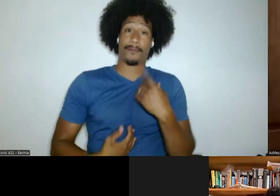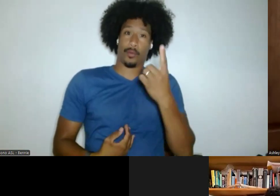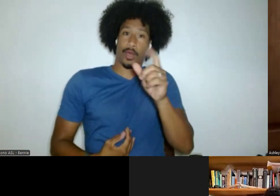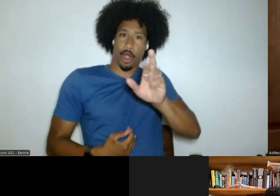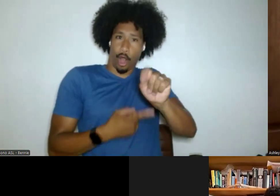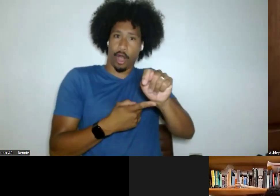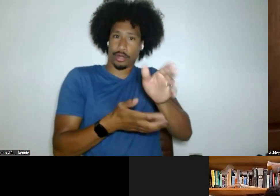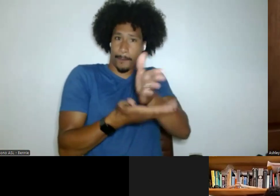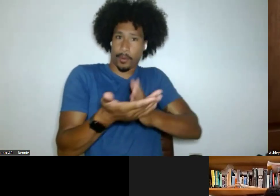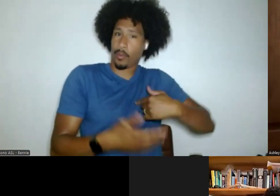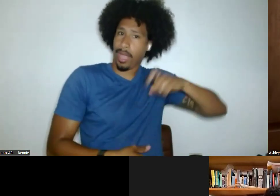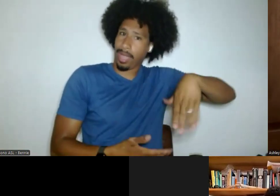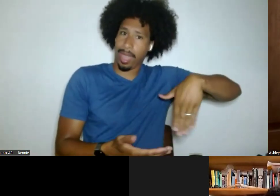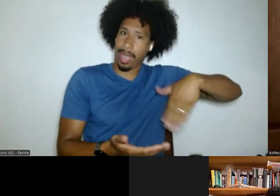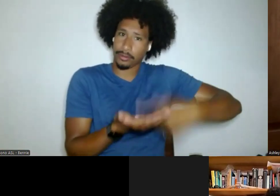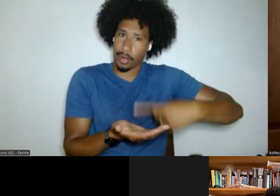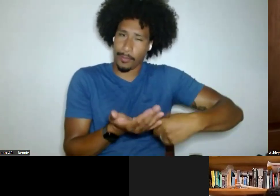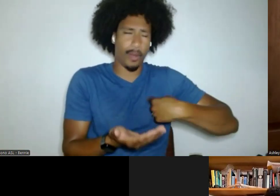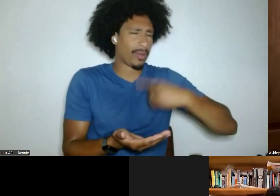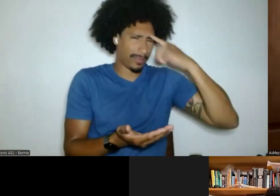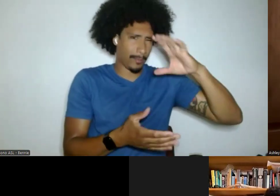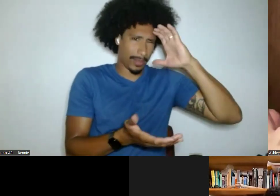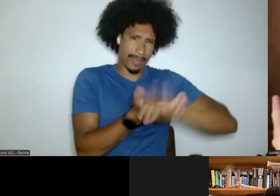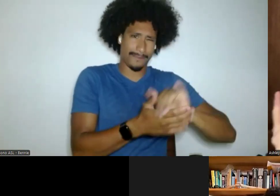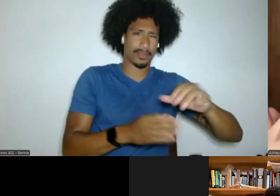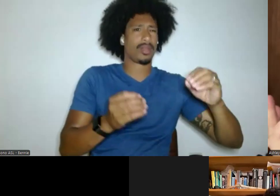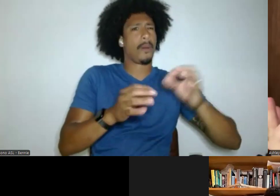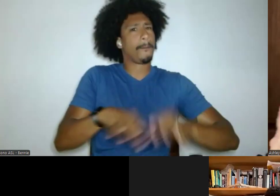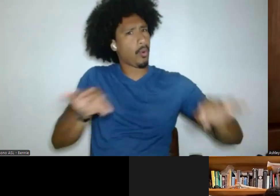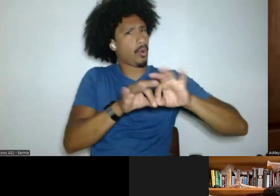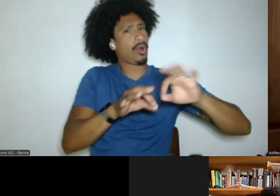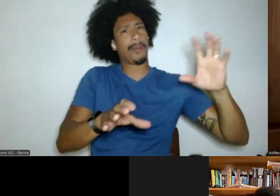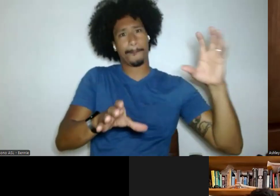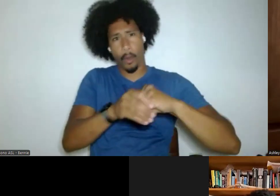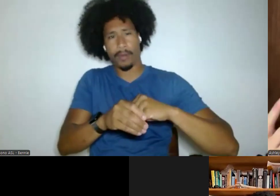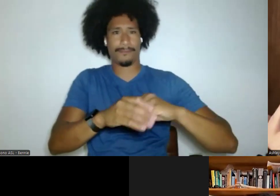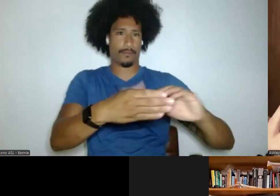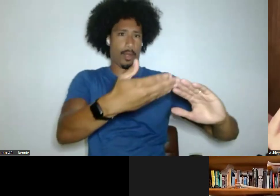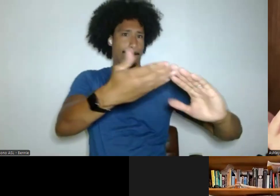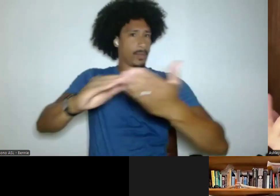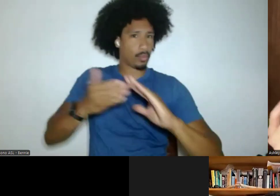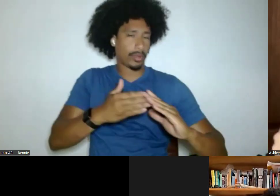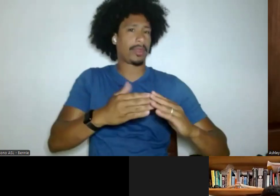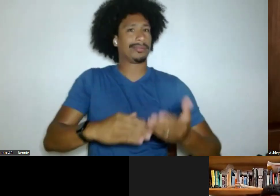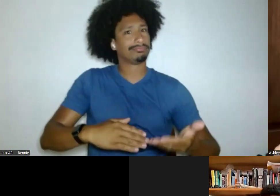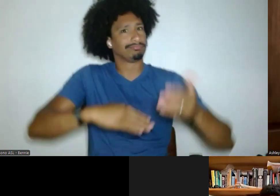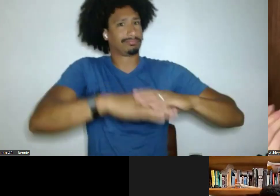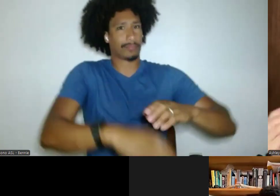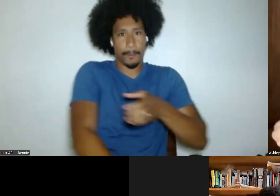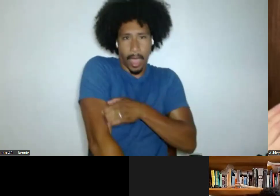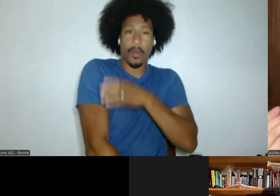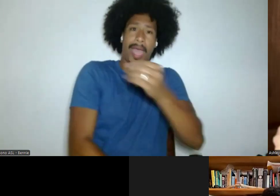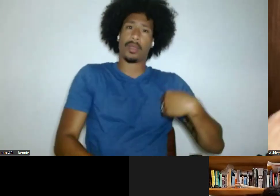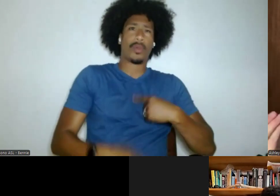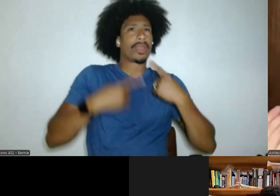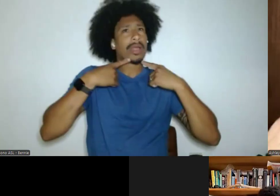about that we think is really important to this greater, like, community power, and declaring ourselves experts. Well, we're going to